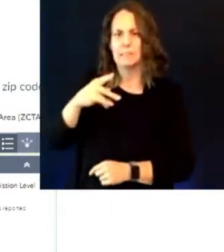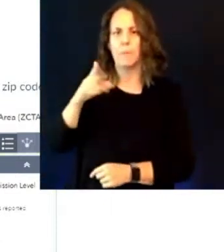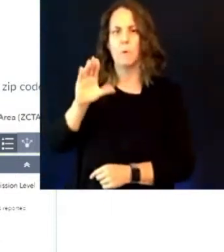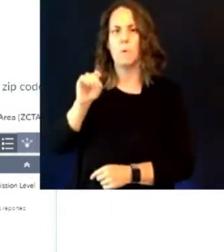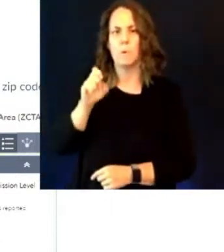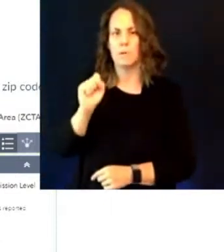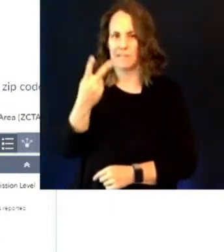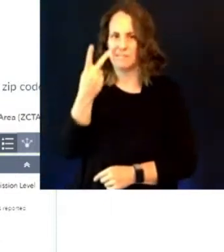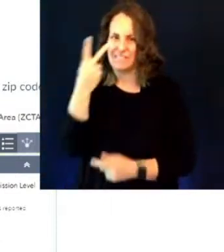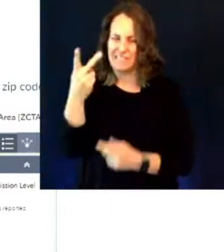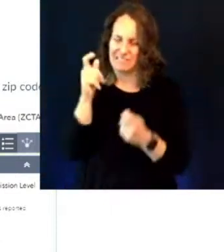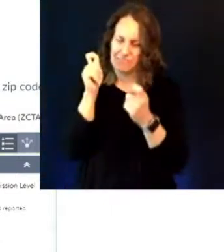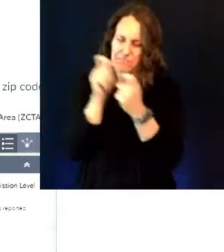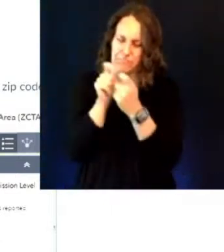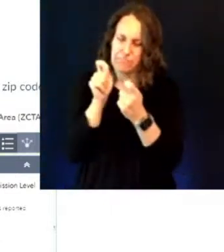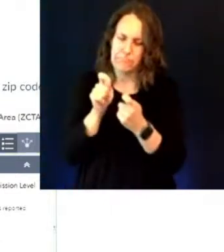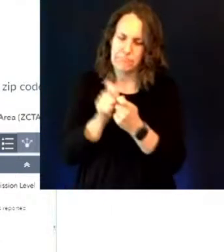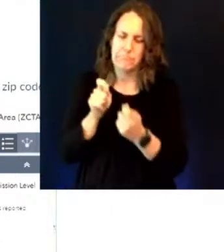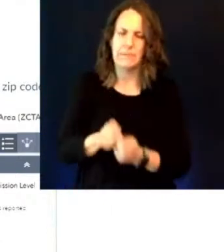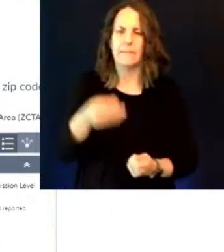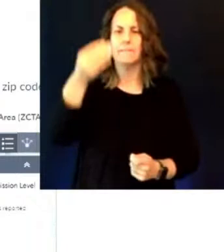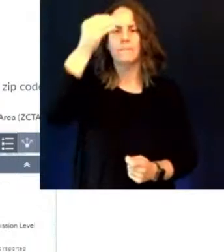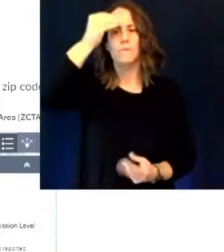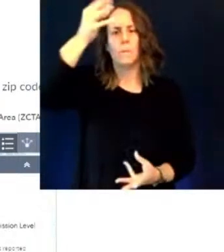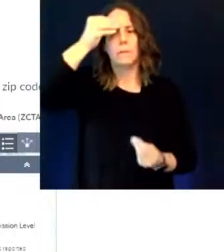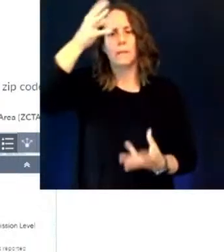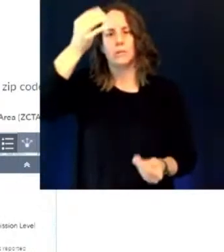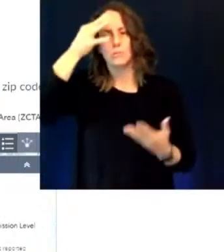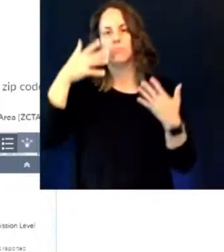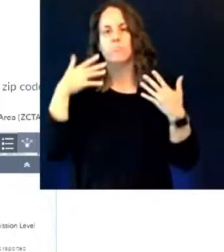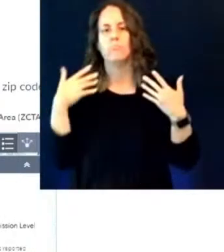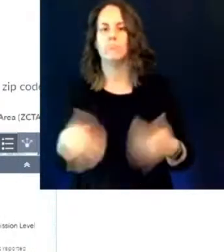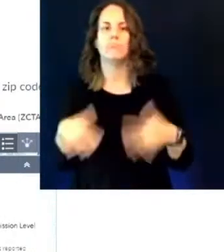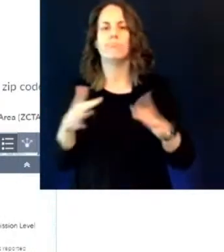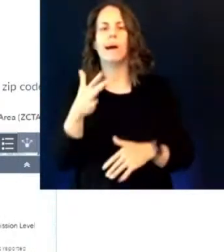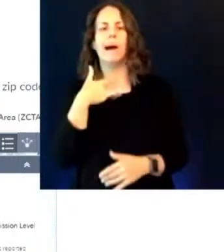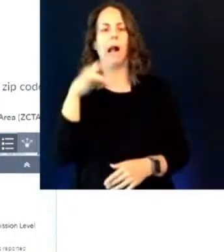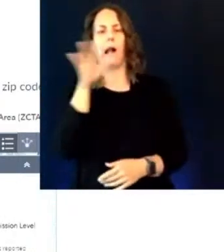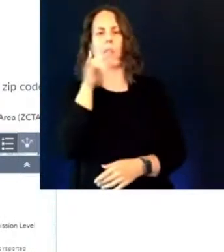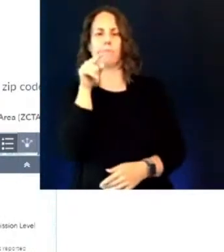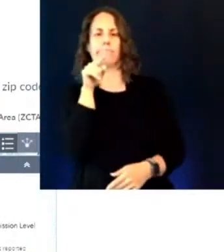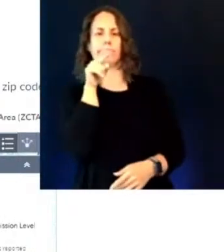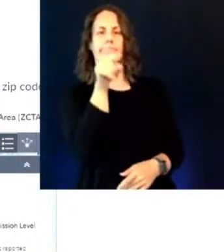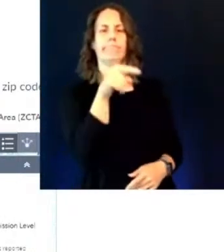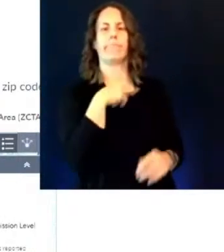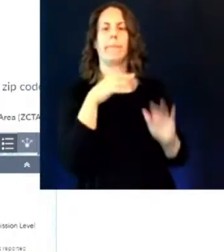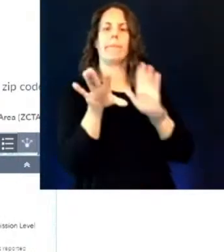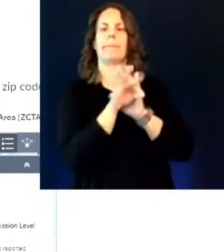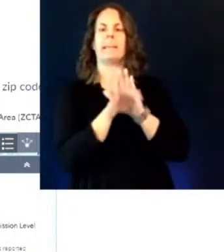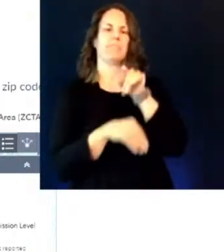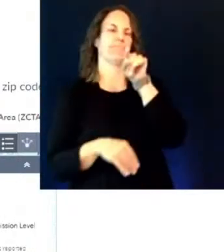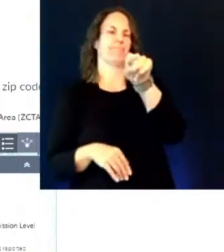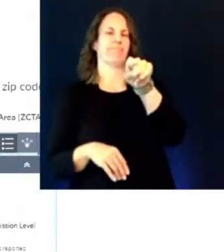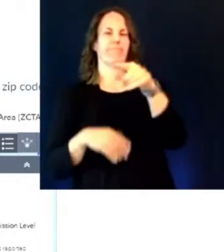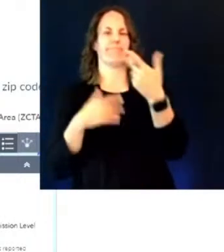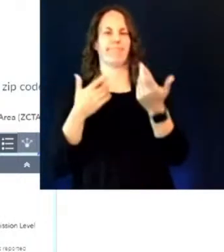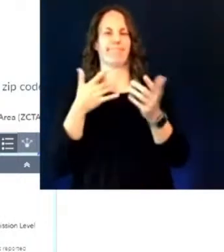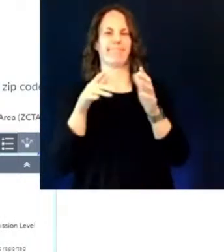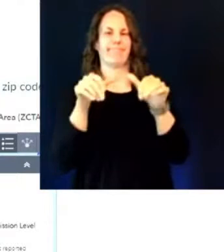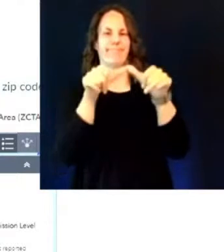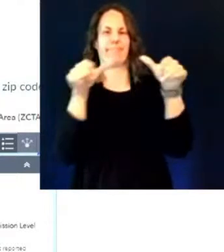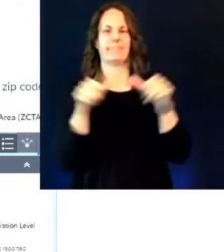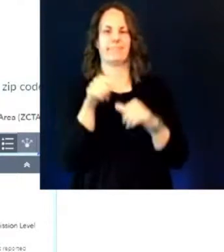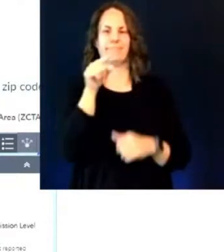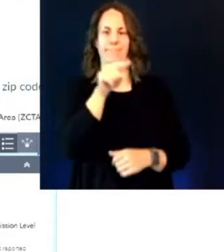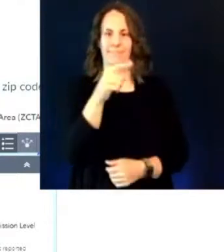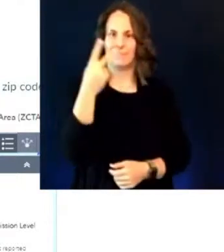map. So as you zoom in, and I'm just going to zoom in on the center of the state here, you can see that we move from seeing just the county level to seeing